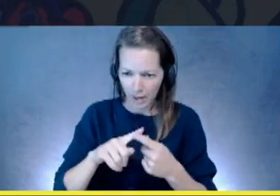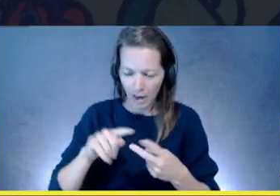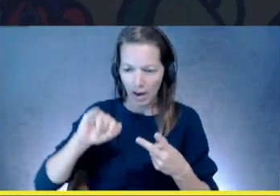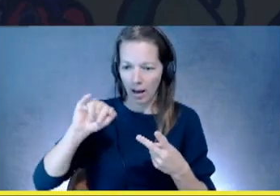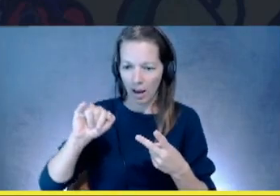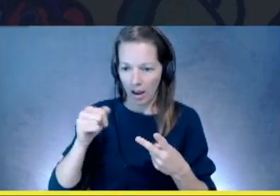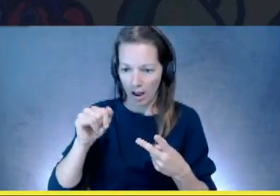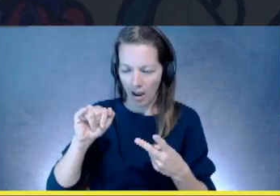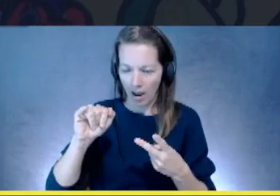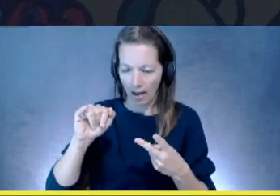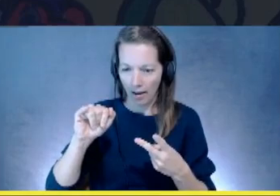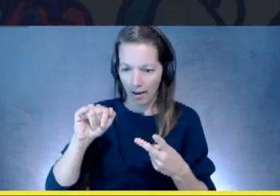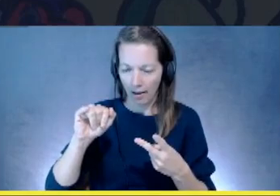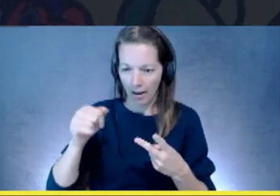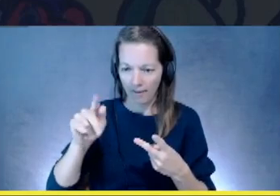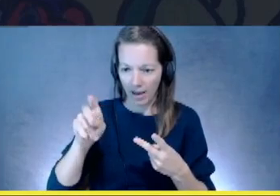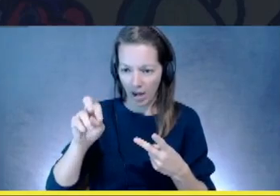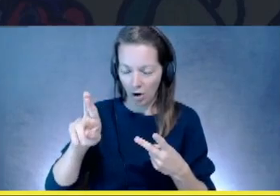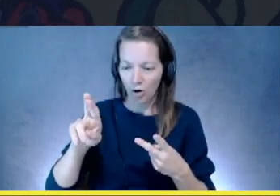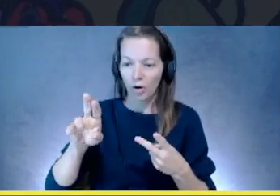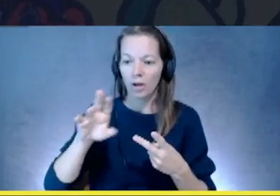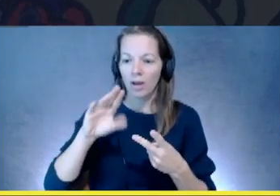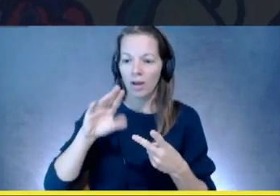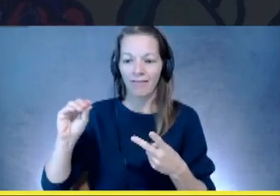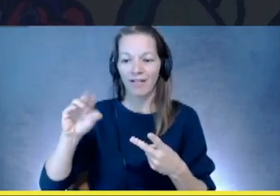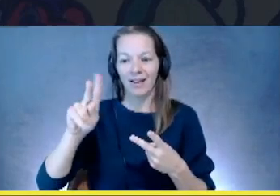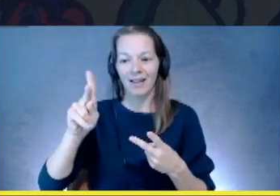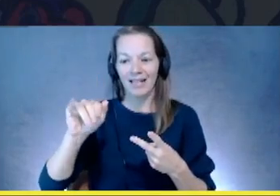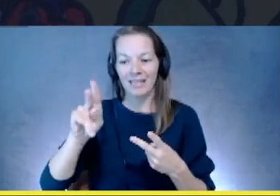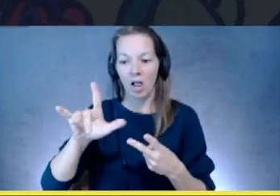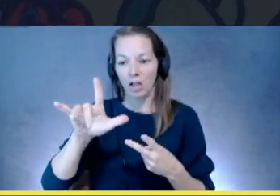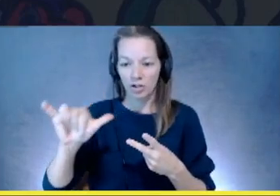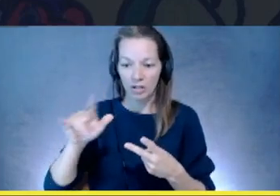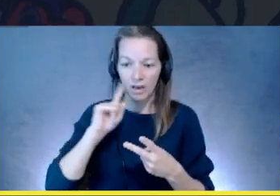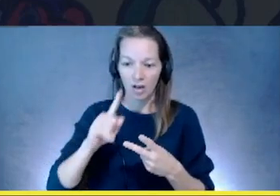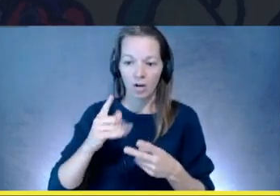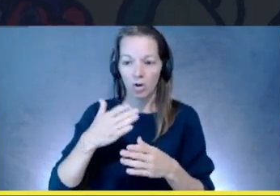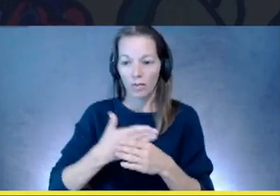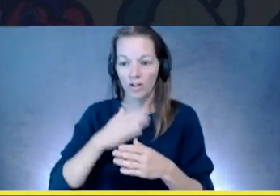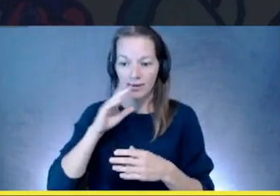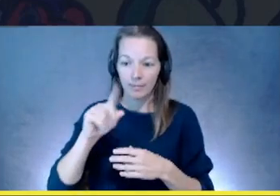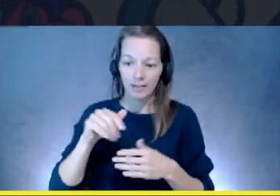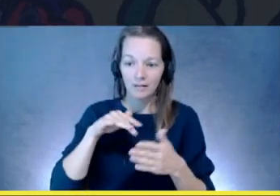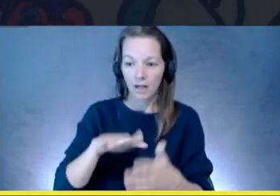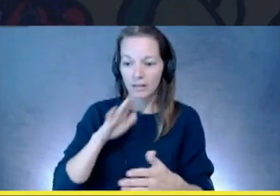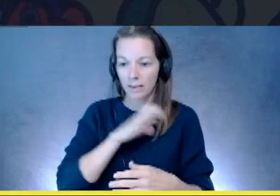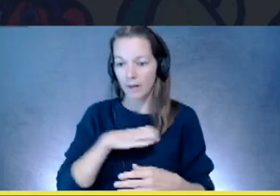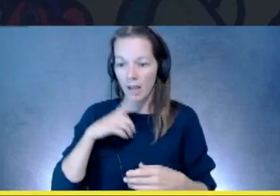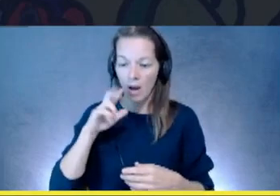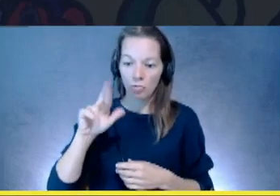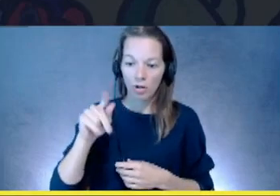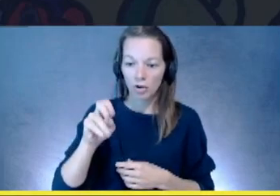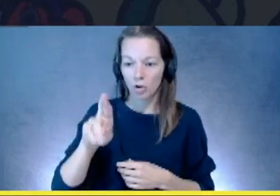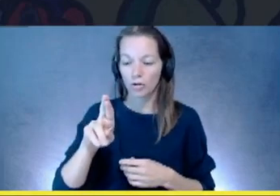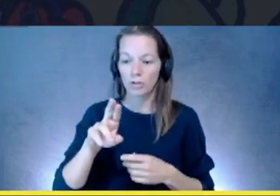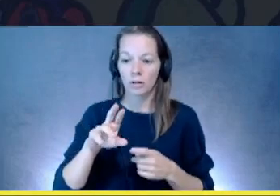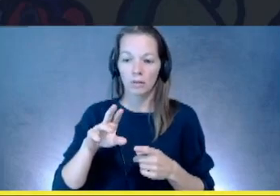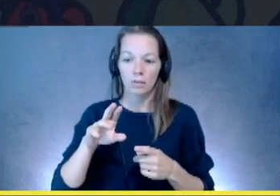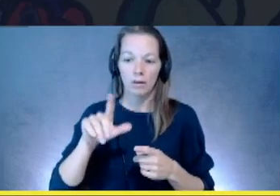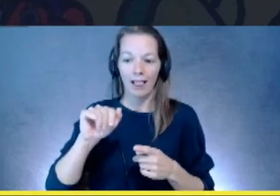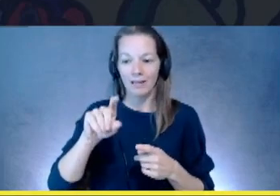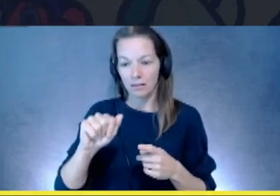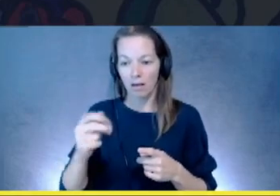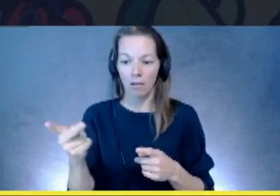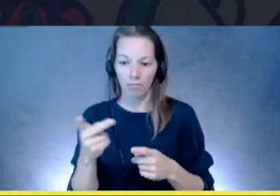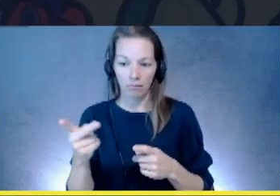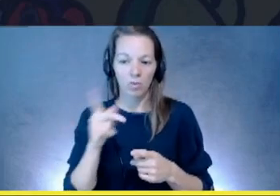of Kinesiology and Health and co-chair of the Rutgers University Disability Studies Committee at Rutgers. Lisa and Javier were our